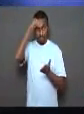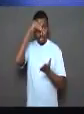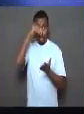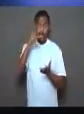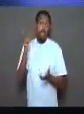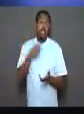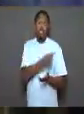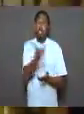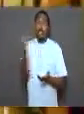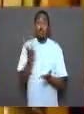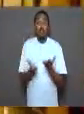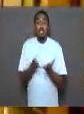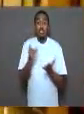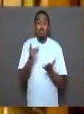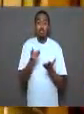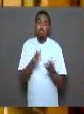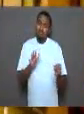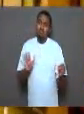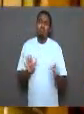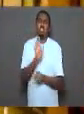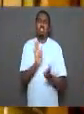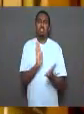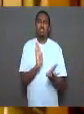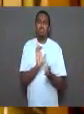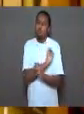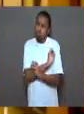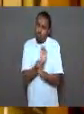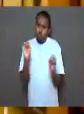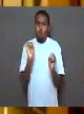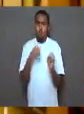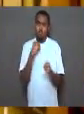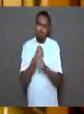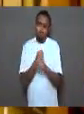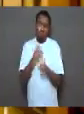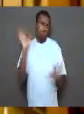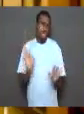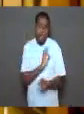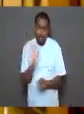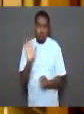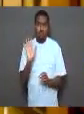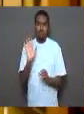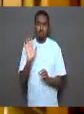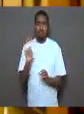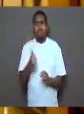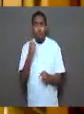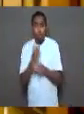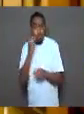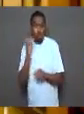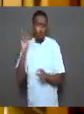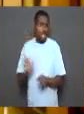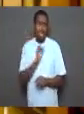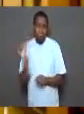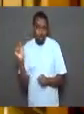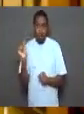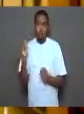They might say, that is enough. There is no more work to be done than doing some